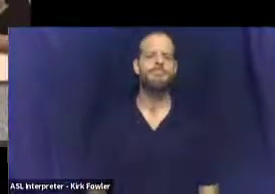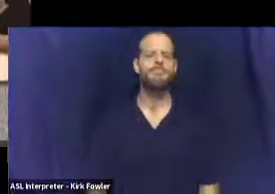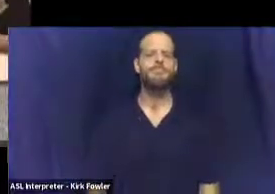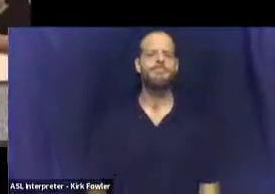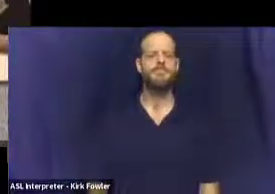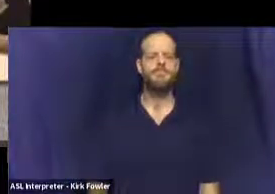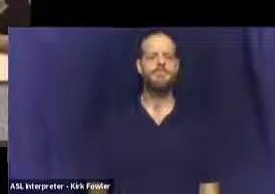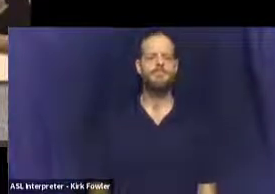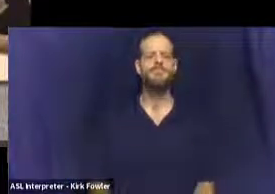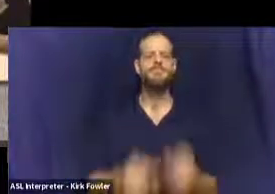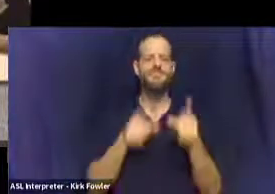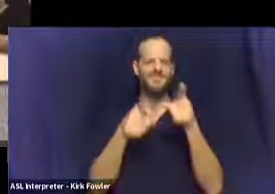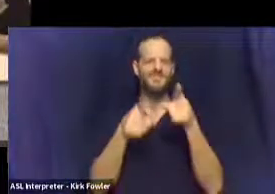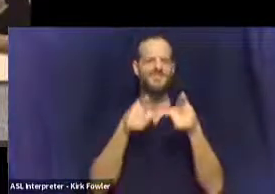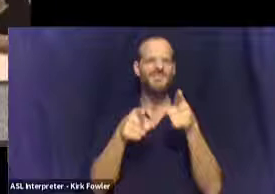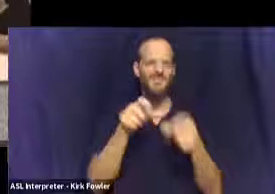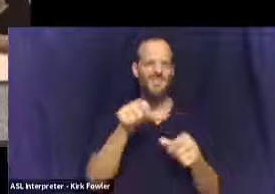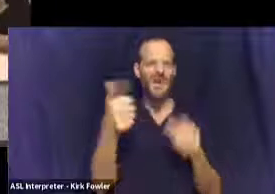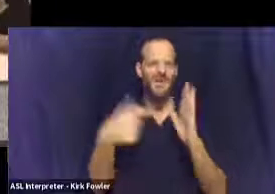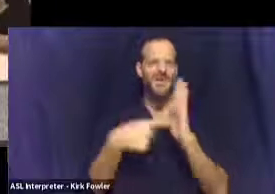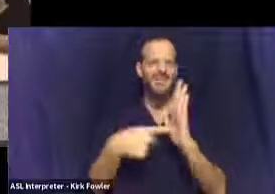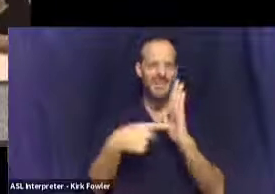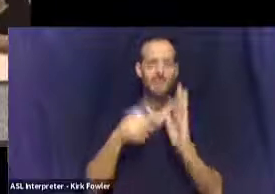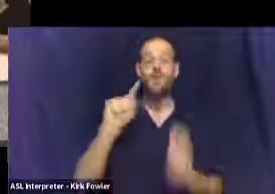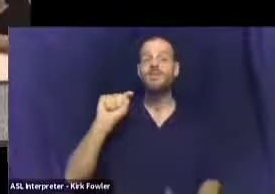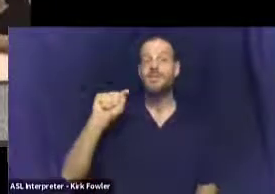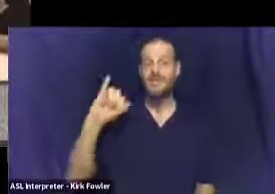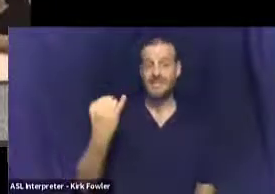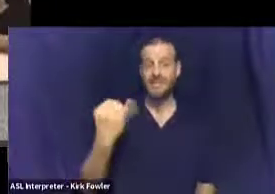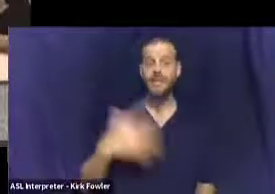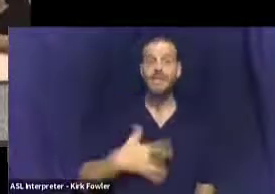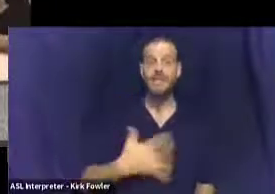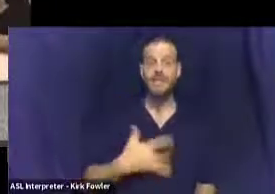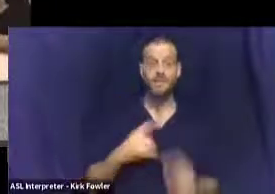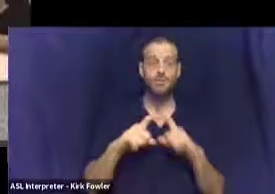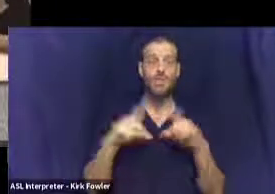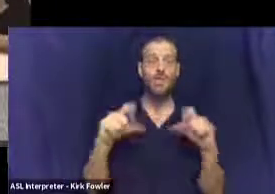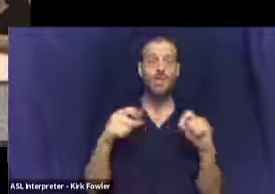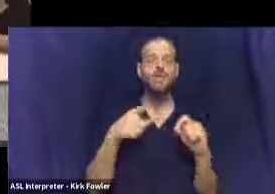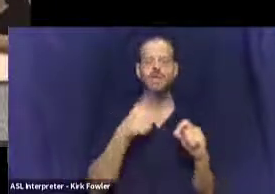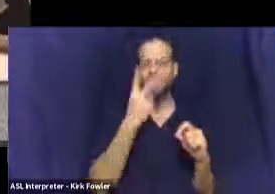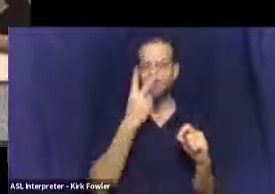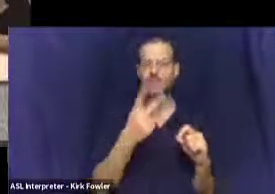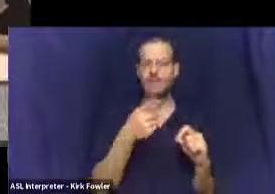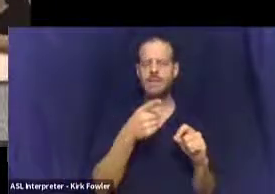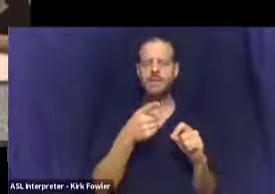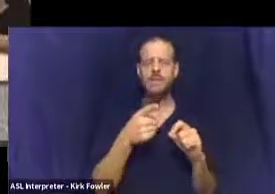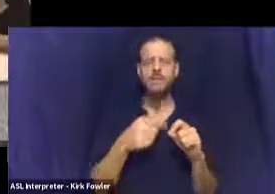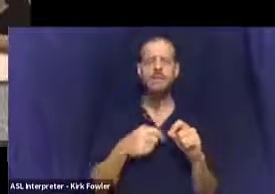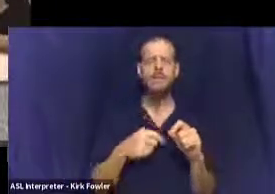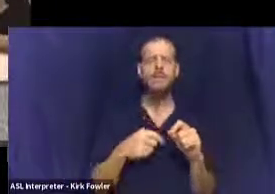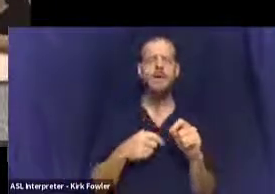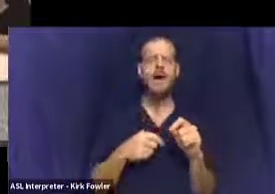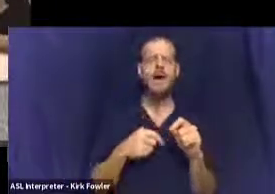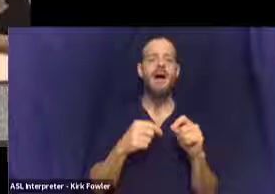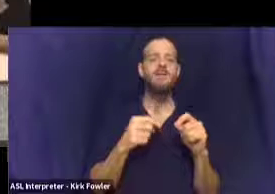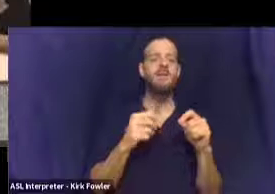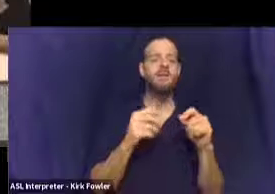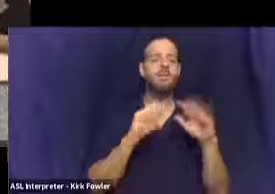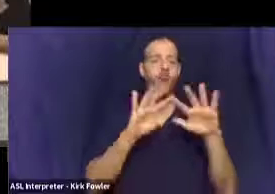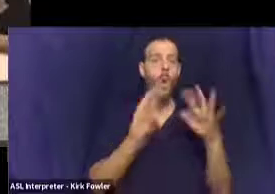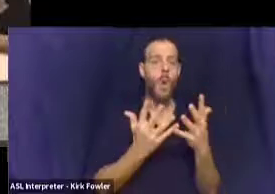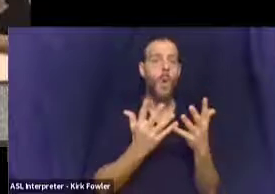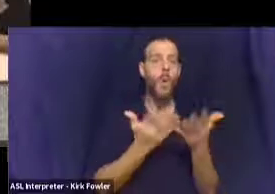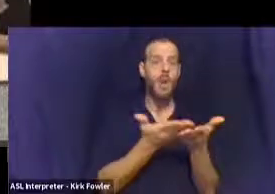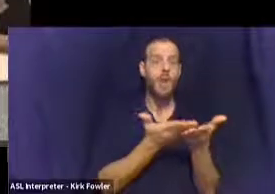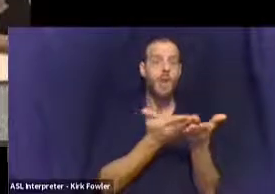These are some other examples of some of TJ sensory cards. And so you can see this as a combination of some whole real items and some partial